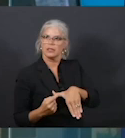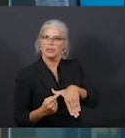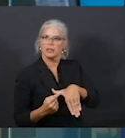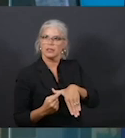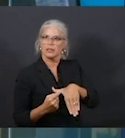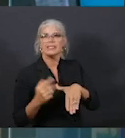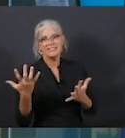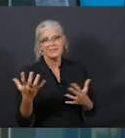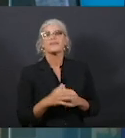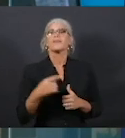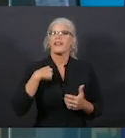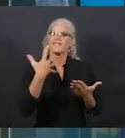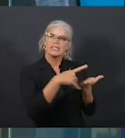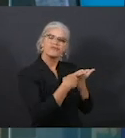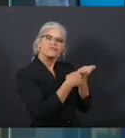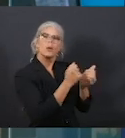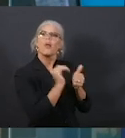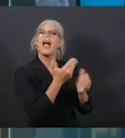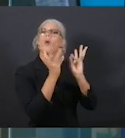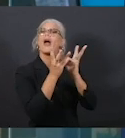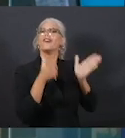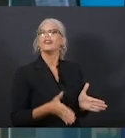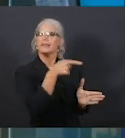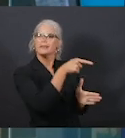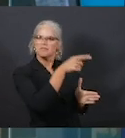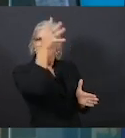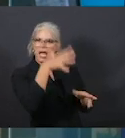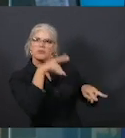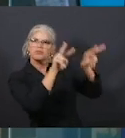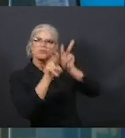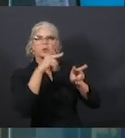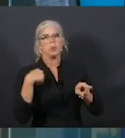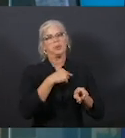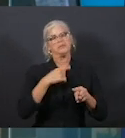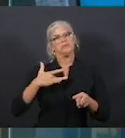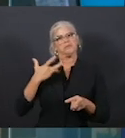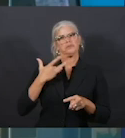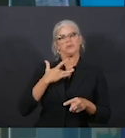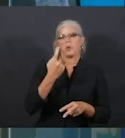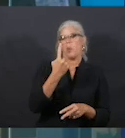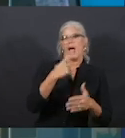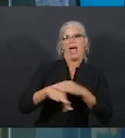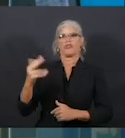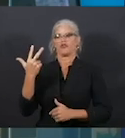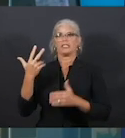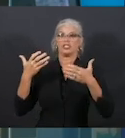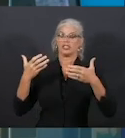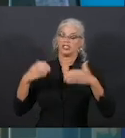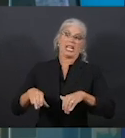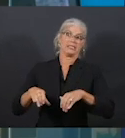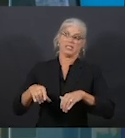to our meteorologist this morning, and again, there is a 1 in 3 chance that this may have a rapid intensification. So I want people